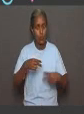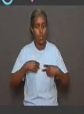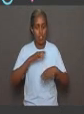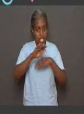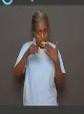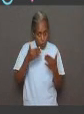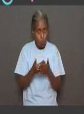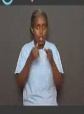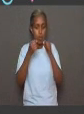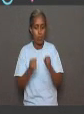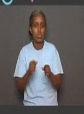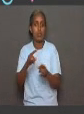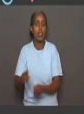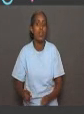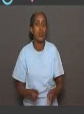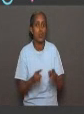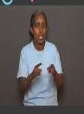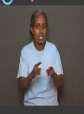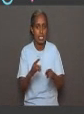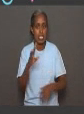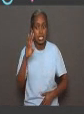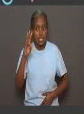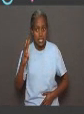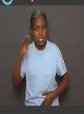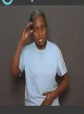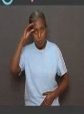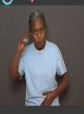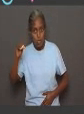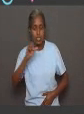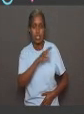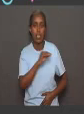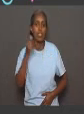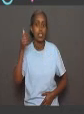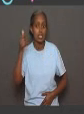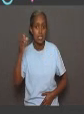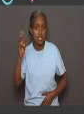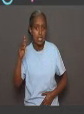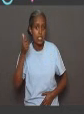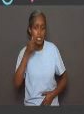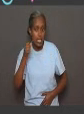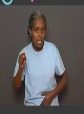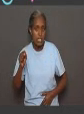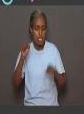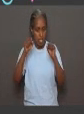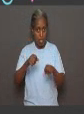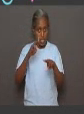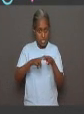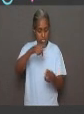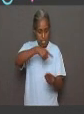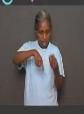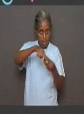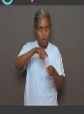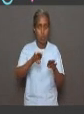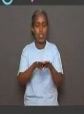Now you have the total possible ways 6 boys and 6 girls can